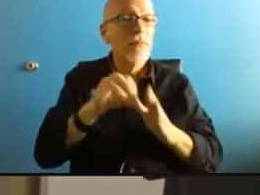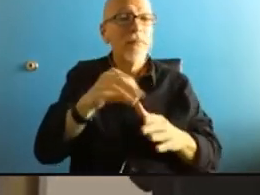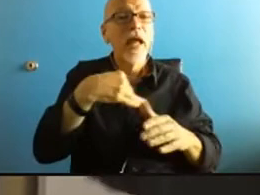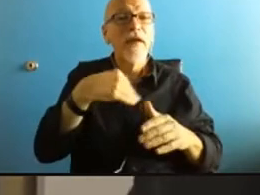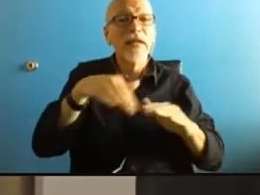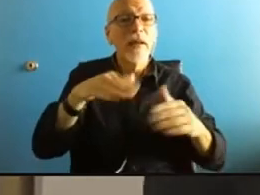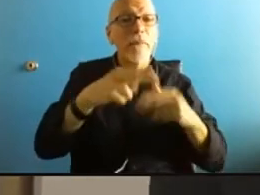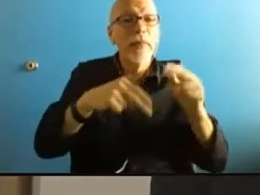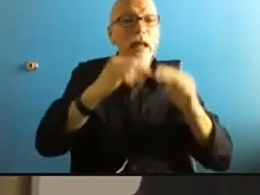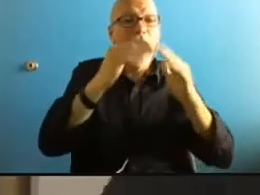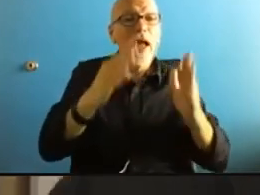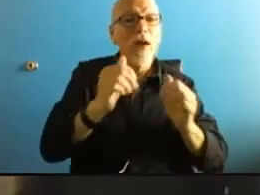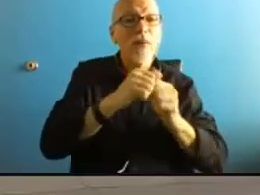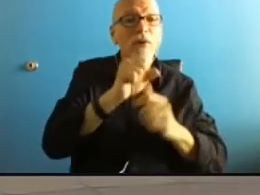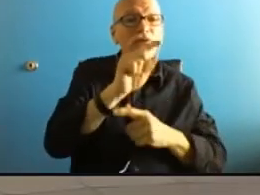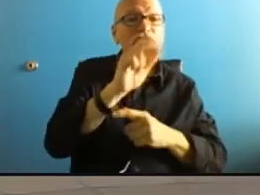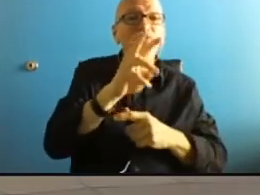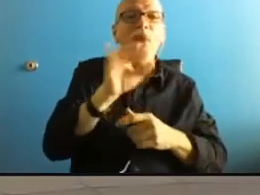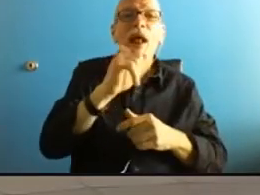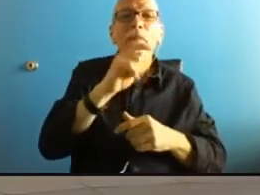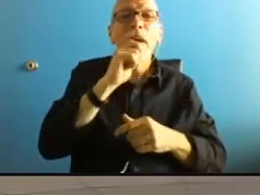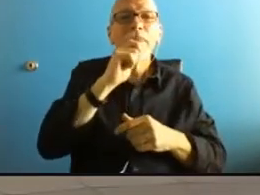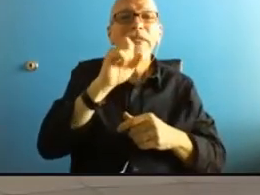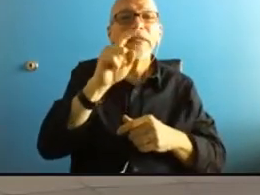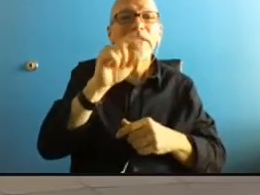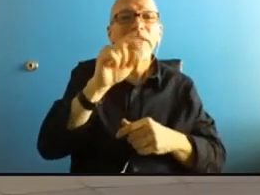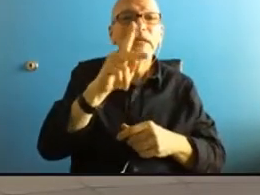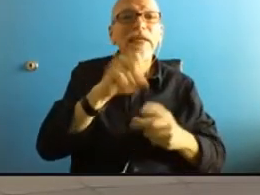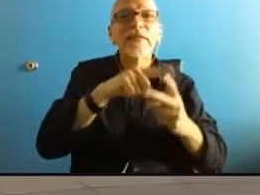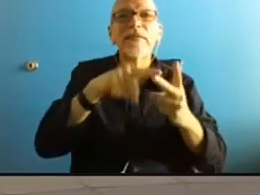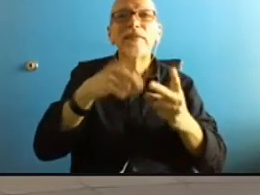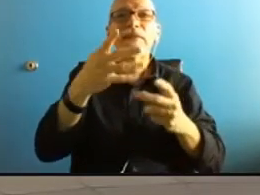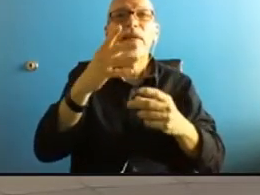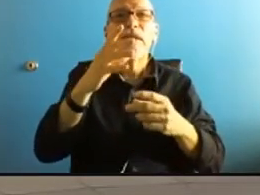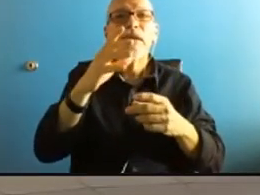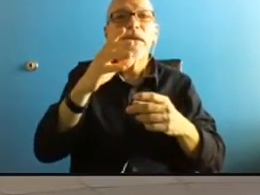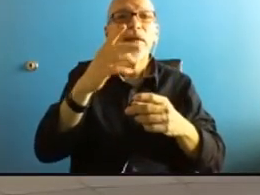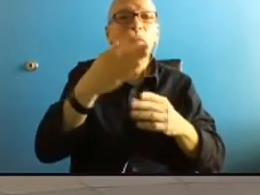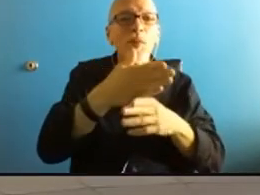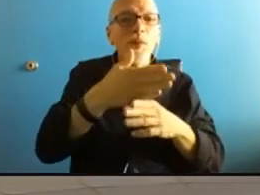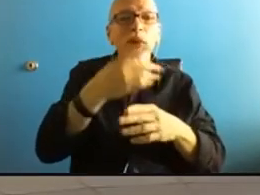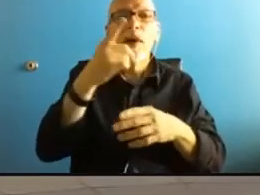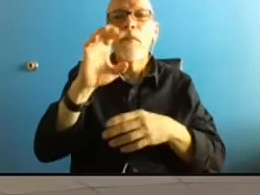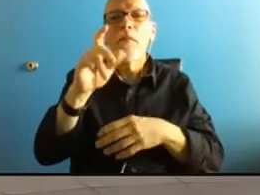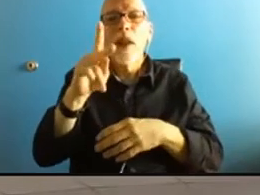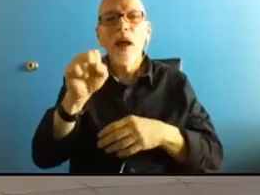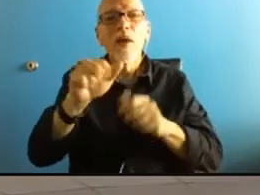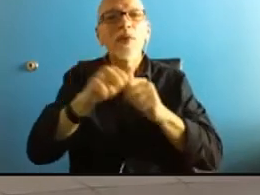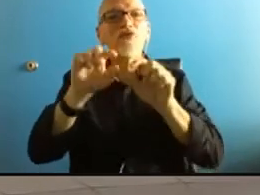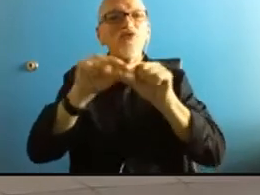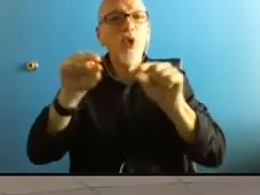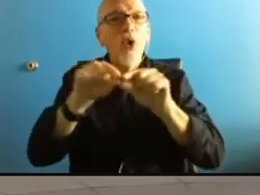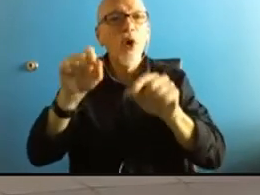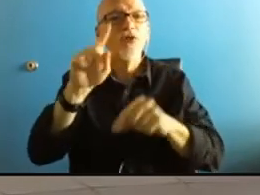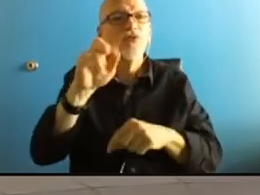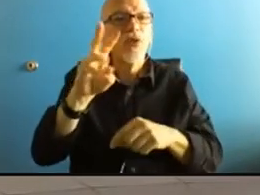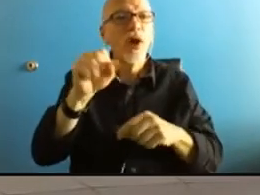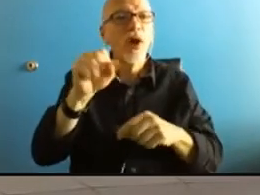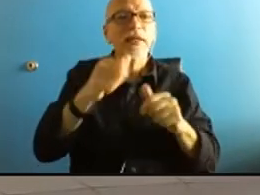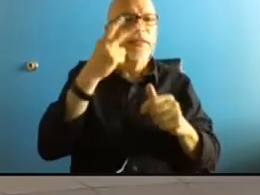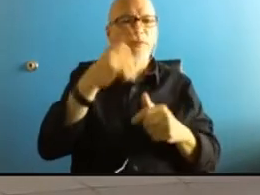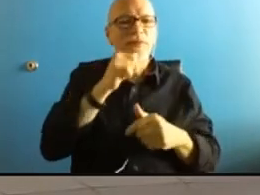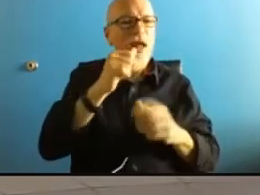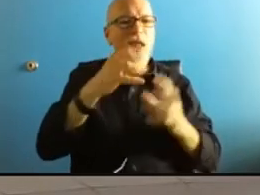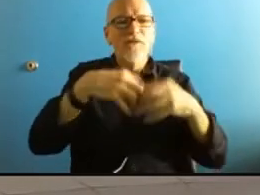of straws, popsicle sticks, and maybe blocks, and then see why they don't fall down. But then you could have like a